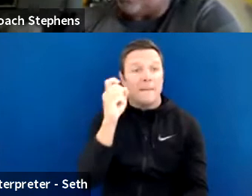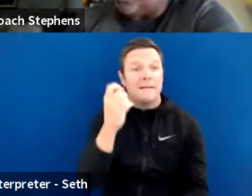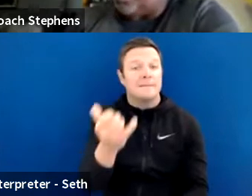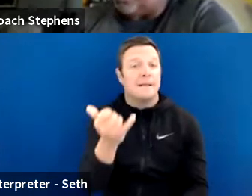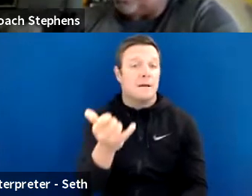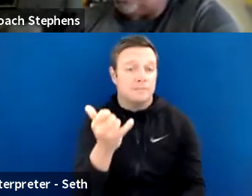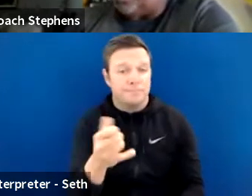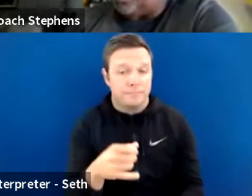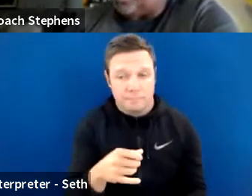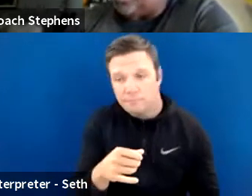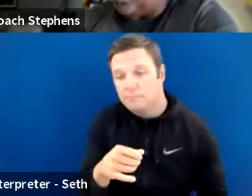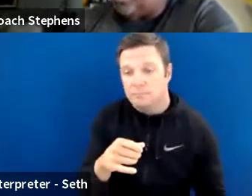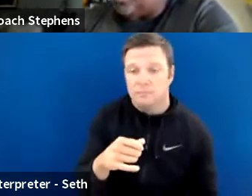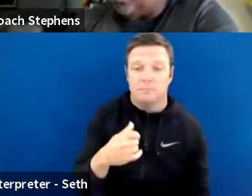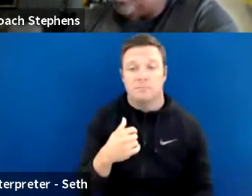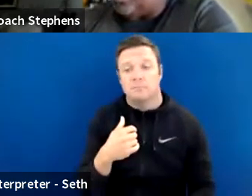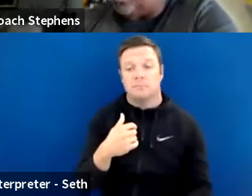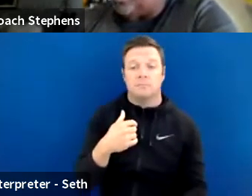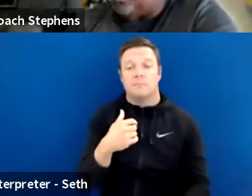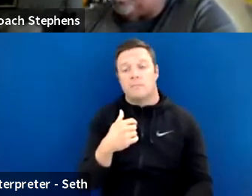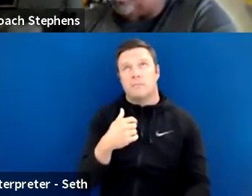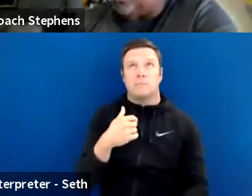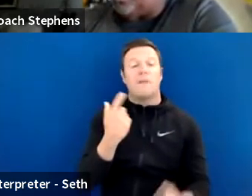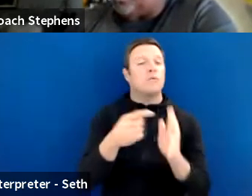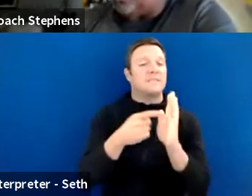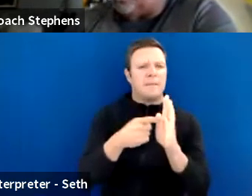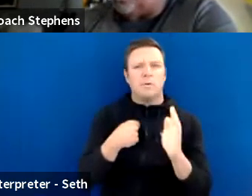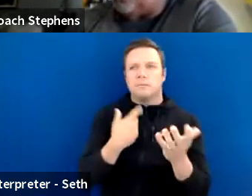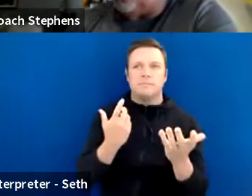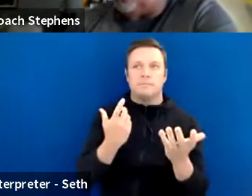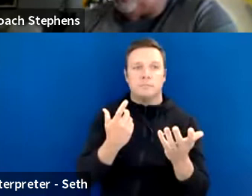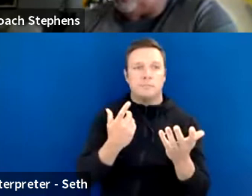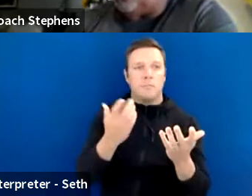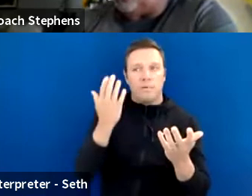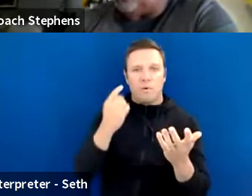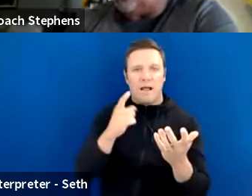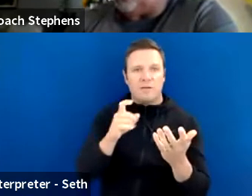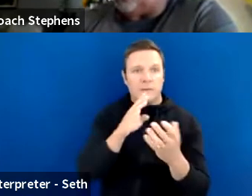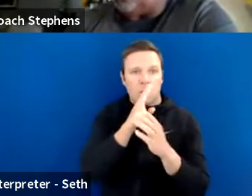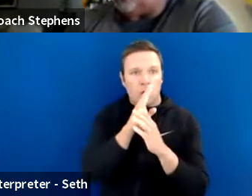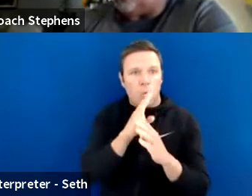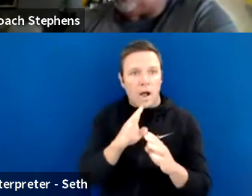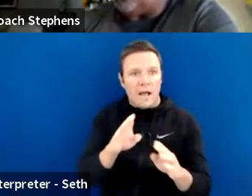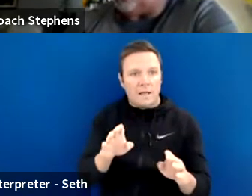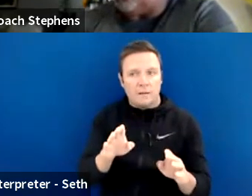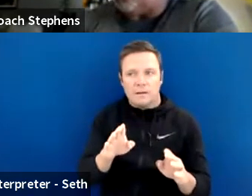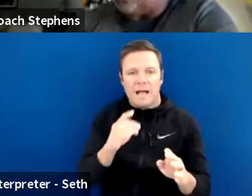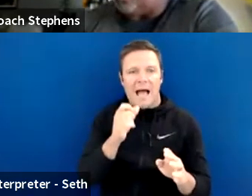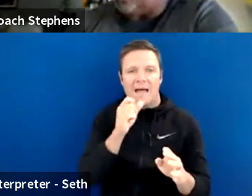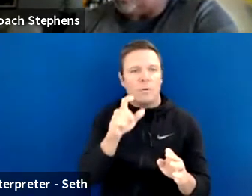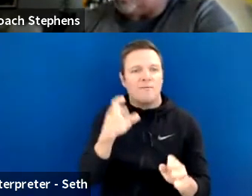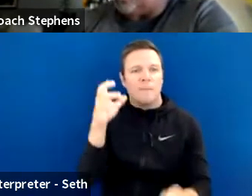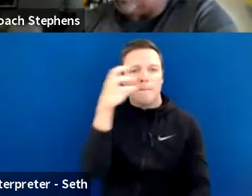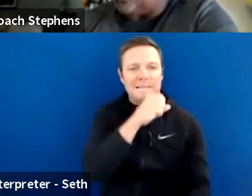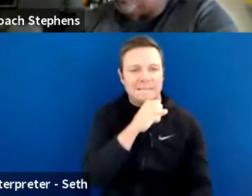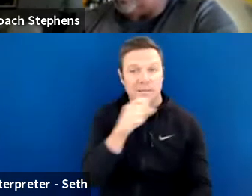to, if I have to be in a quiet environment, I don't miss out on anything that's being